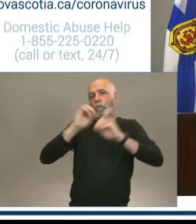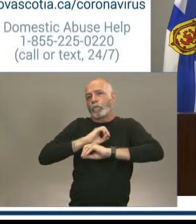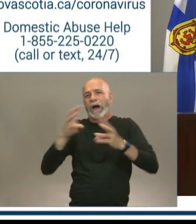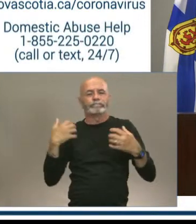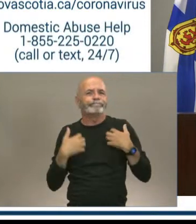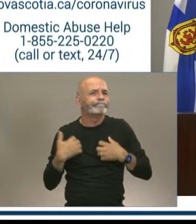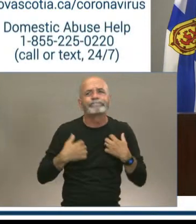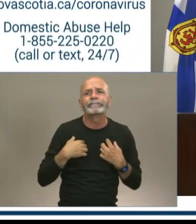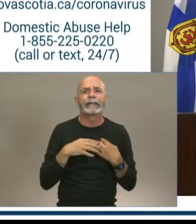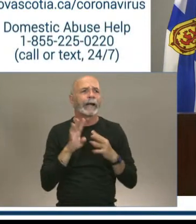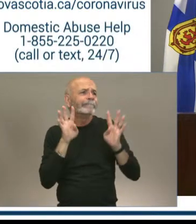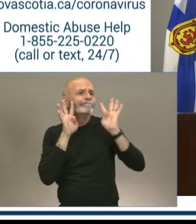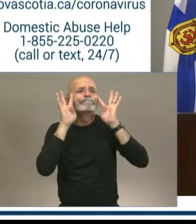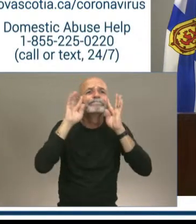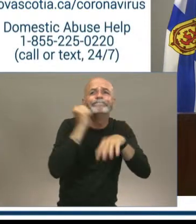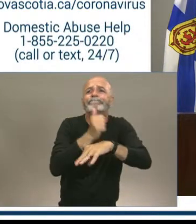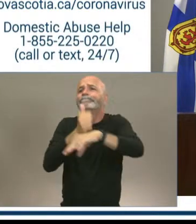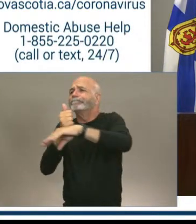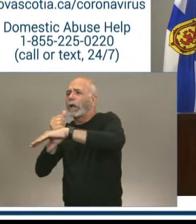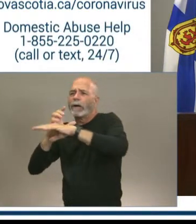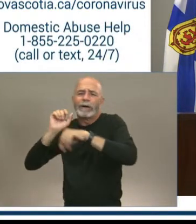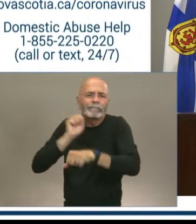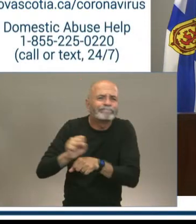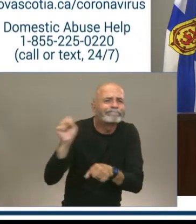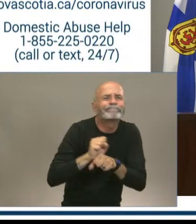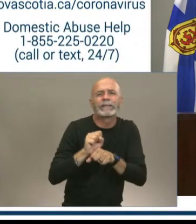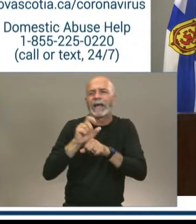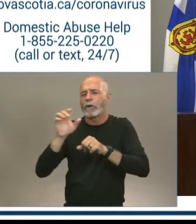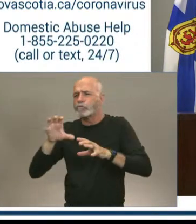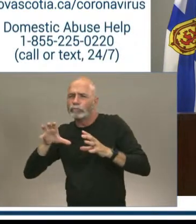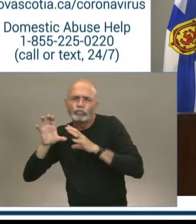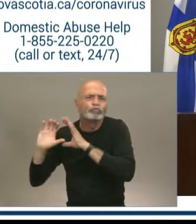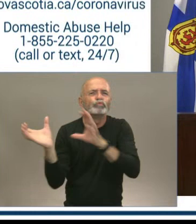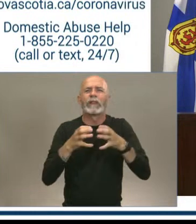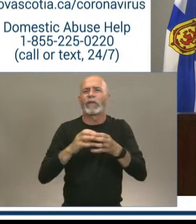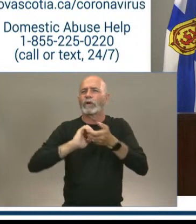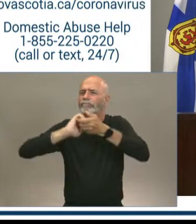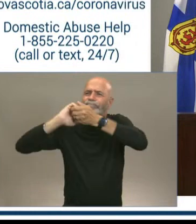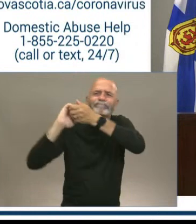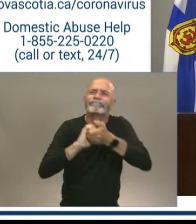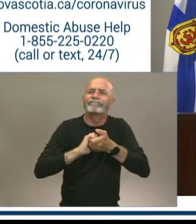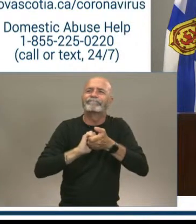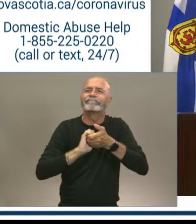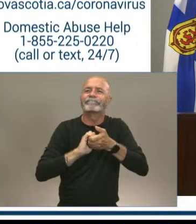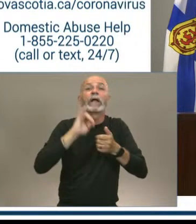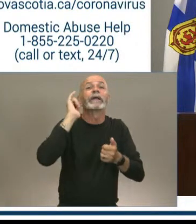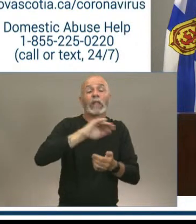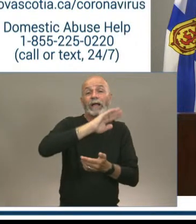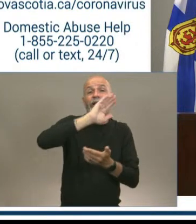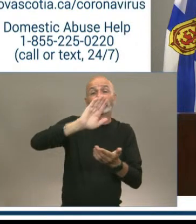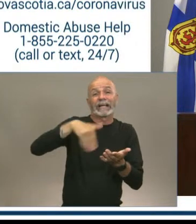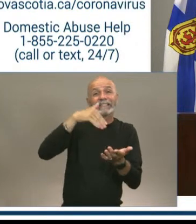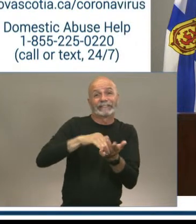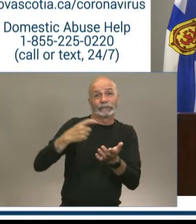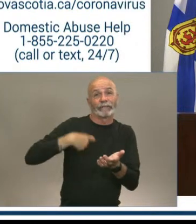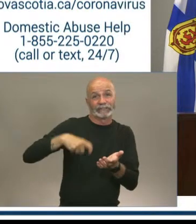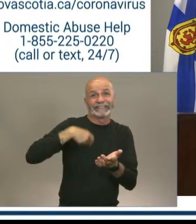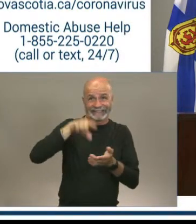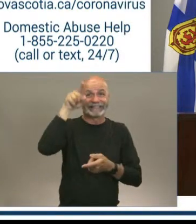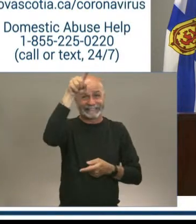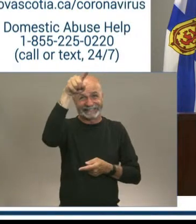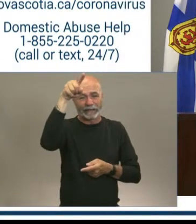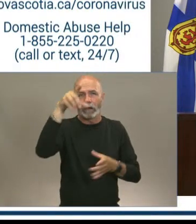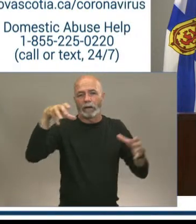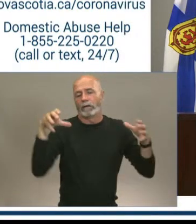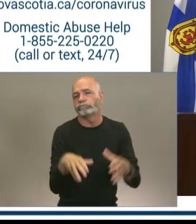creativity, working in collaborative partnership, and I think the convention center and the four of you standing there represent that. So it's wonderful to hear of the